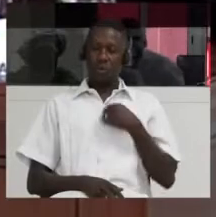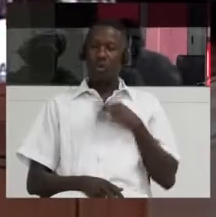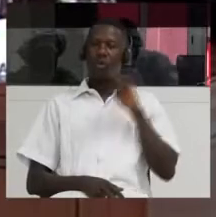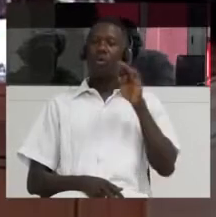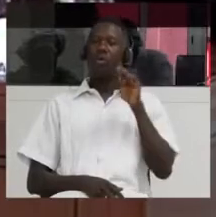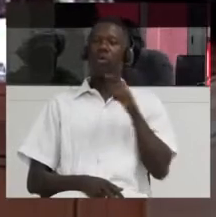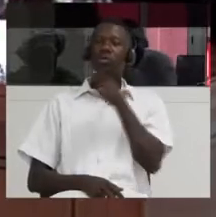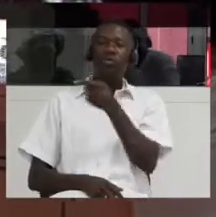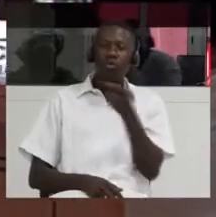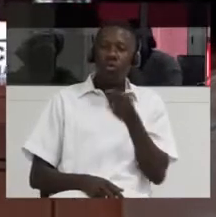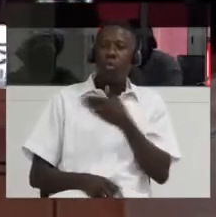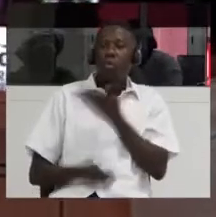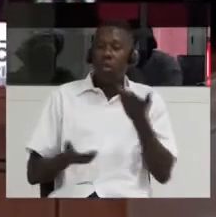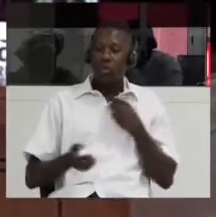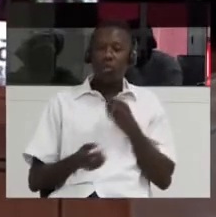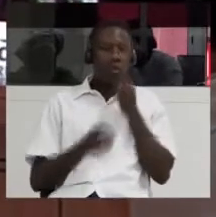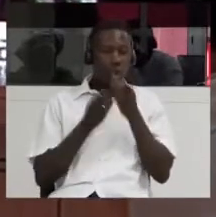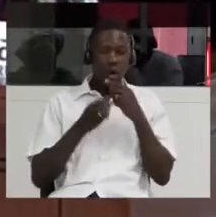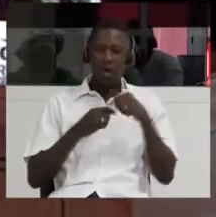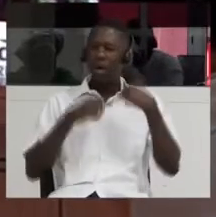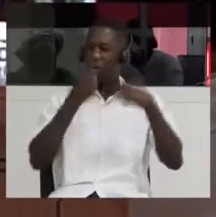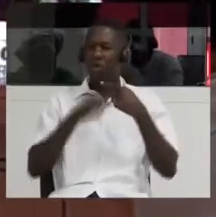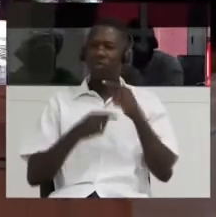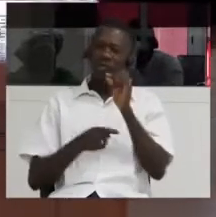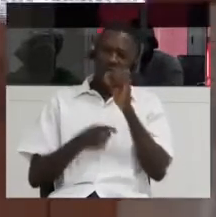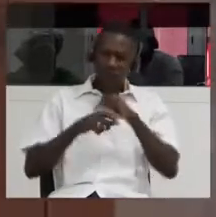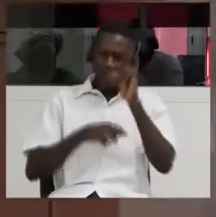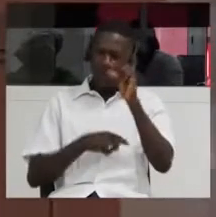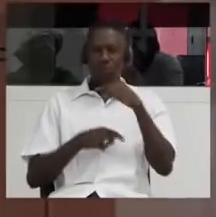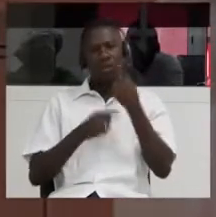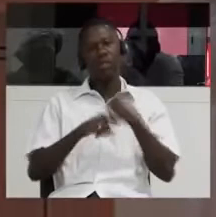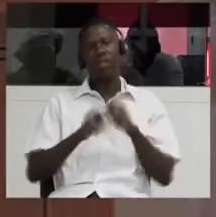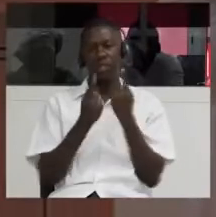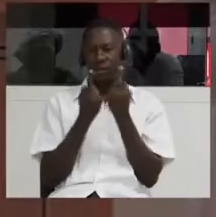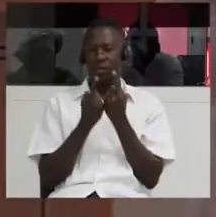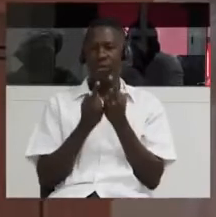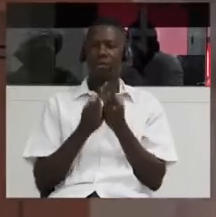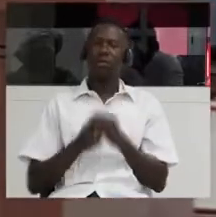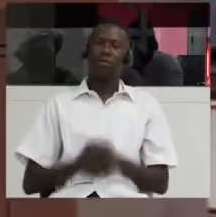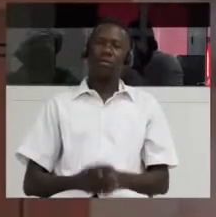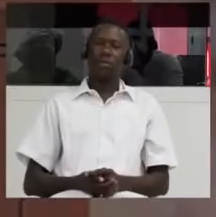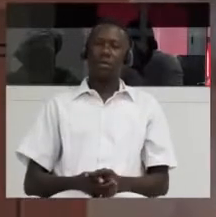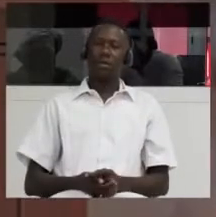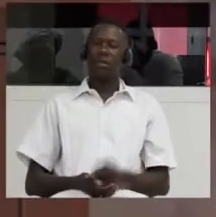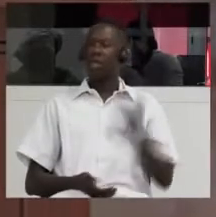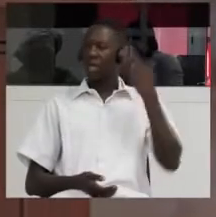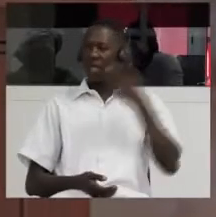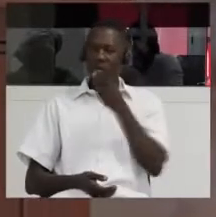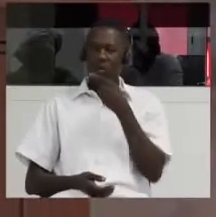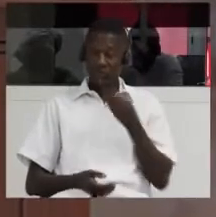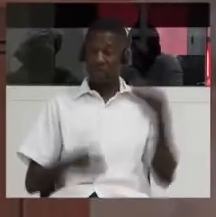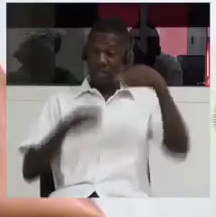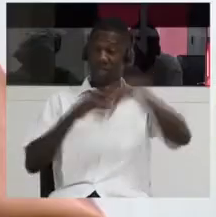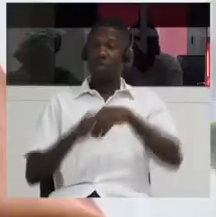testify about a few discrete issues. You have been implicated. You have